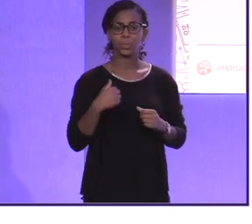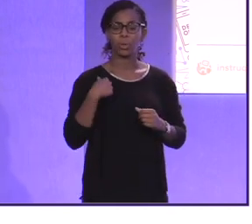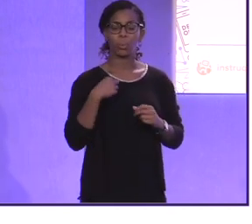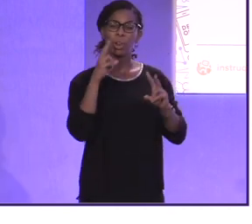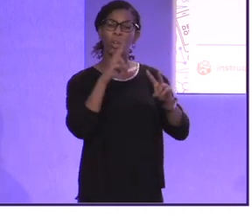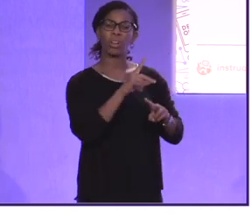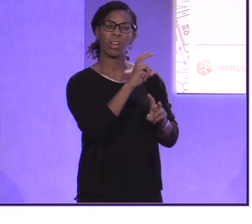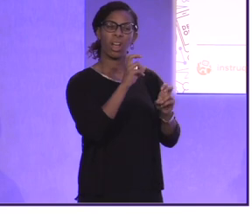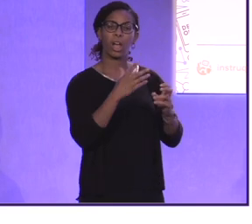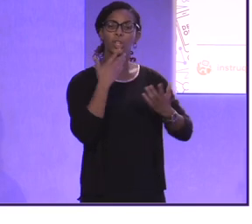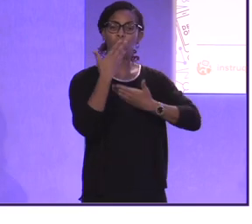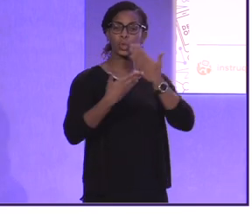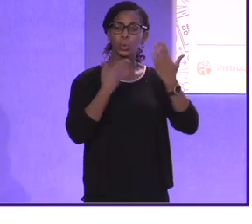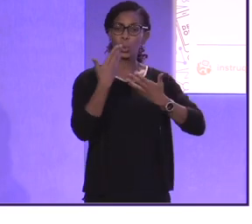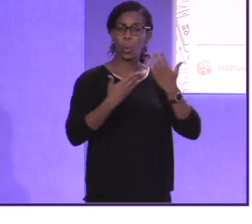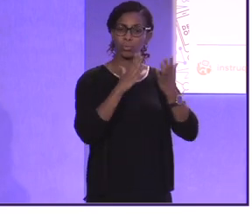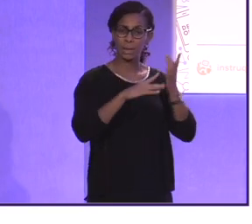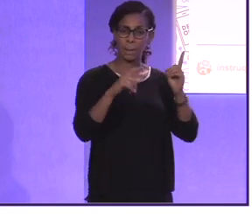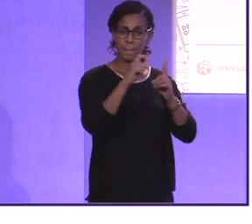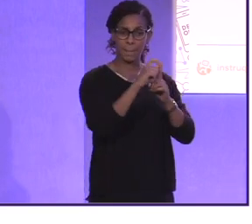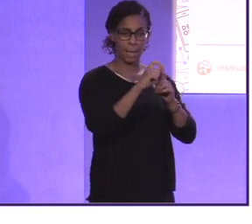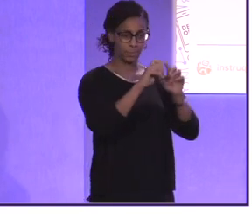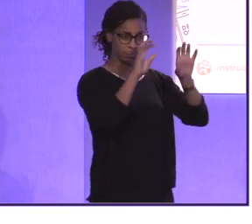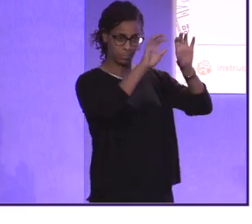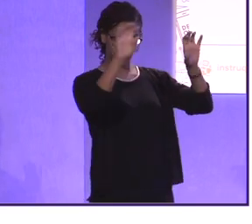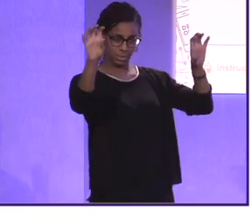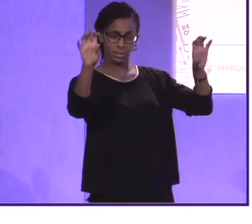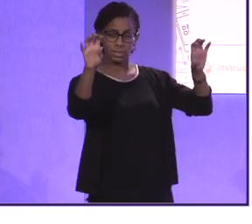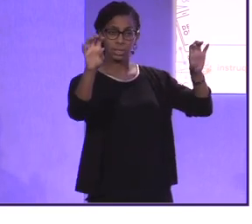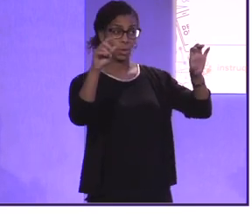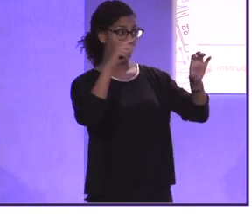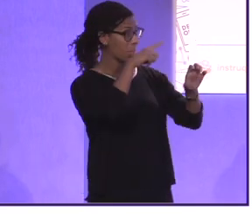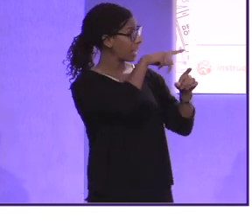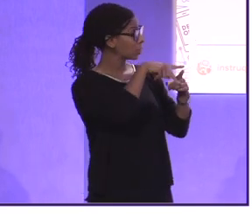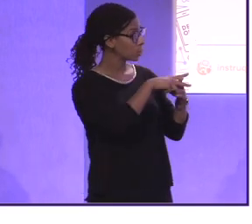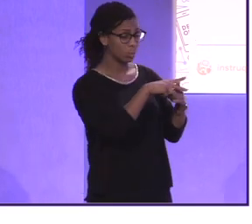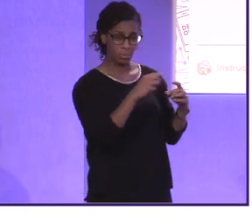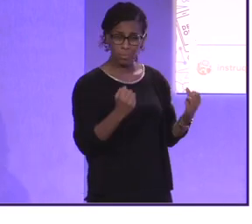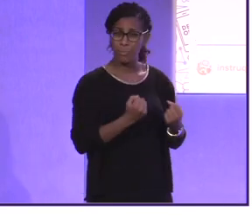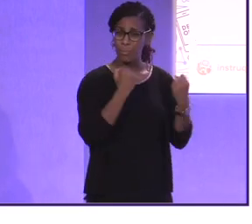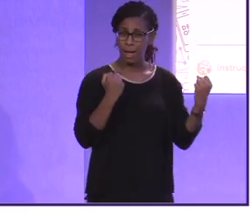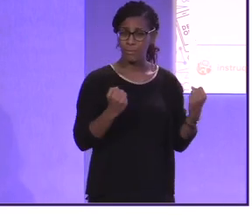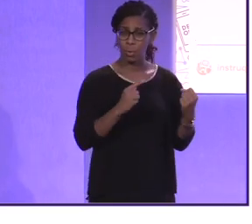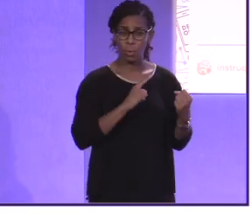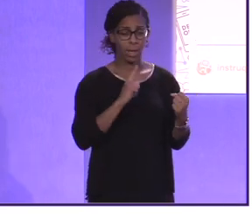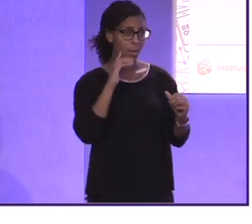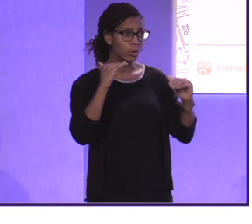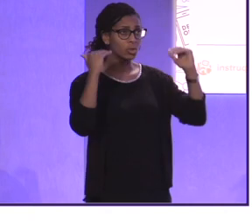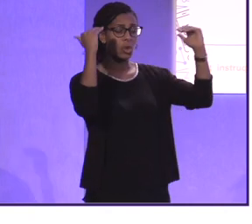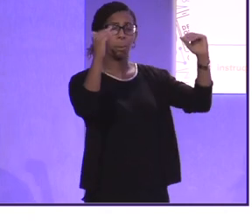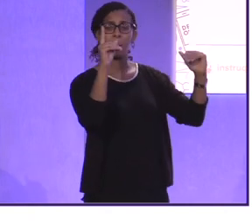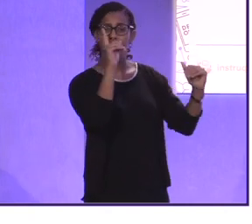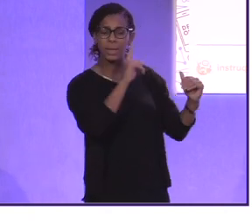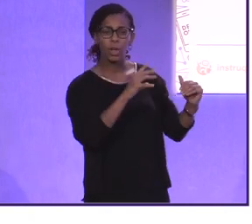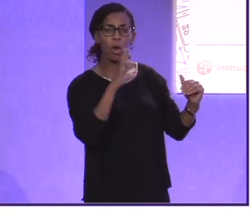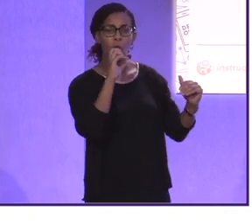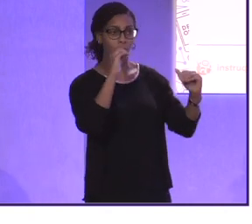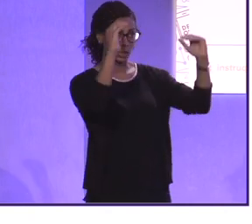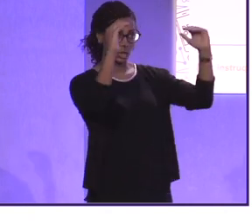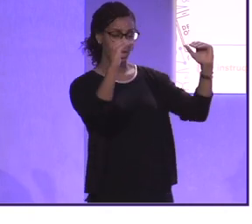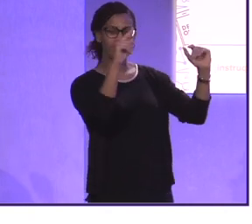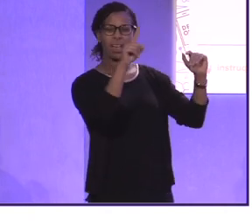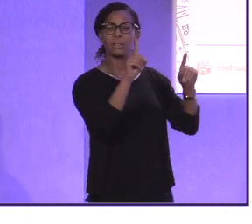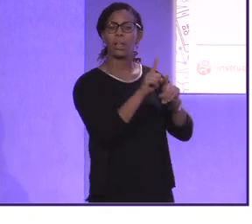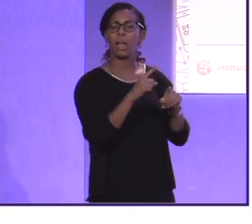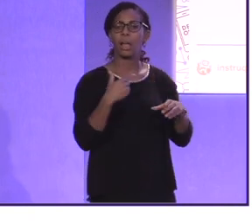maps, and these are incredibly powerful tools. So what we would do is at the very top, we used to kind of see the pink and the orange is where we have all of the activities that are required